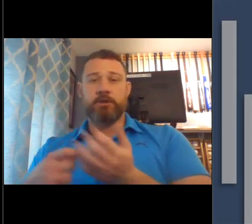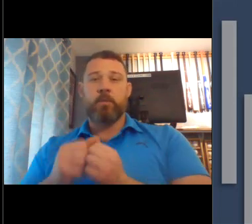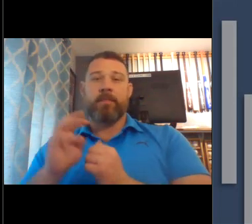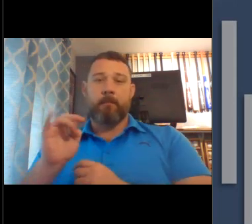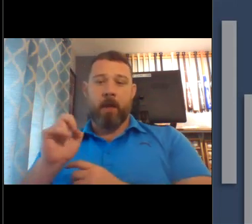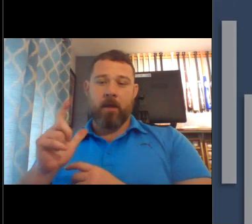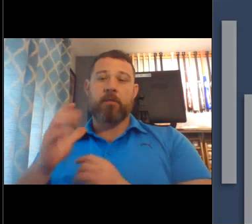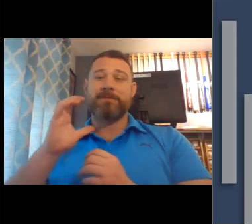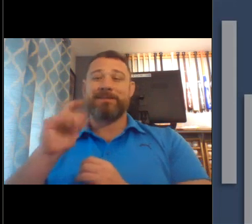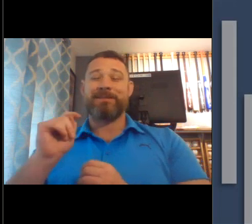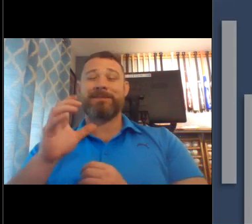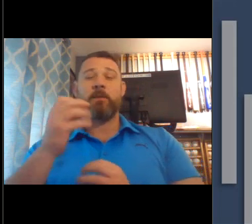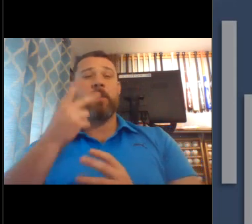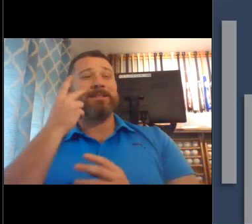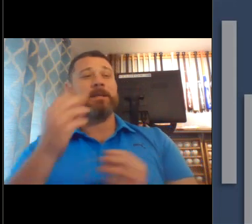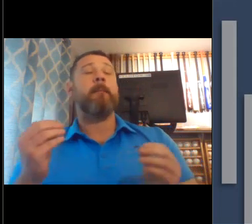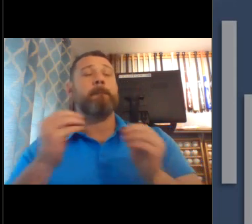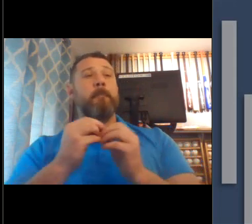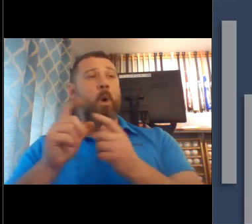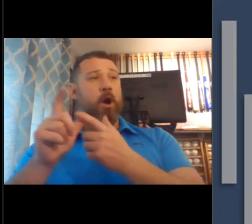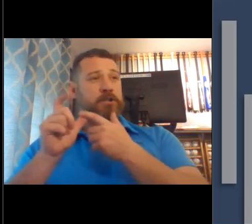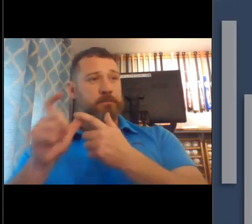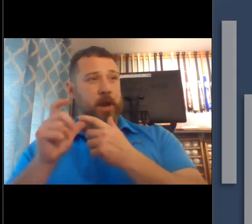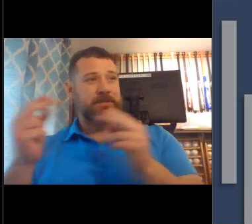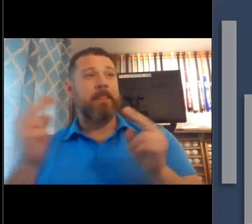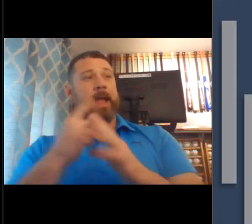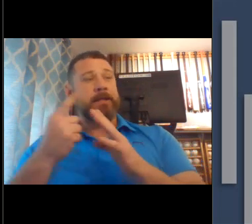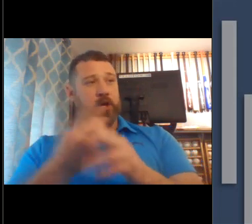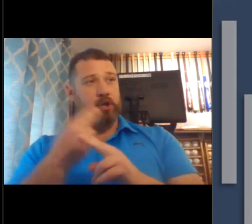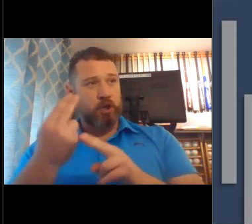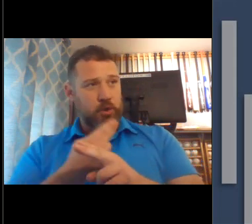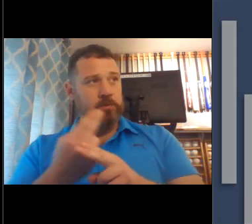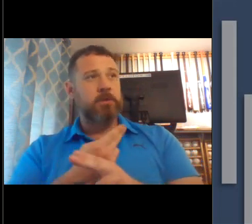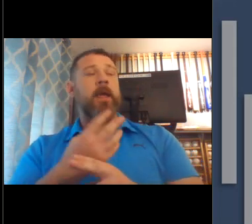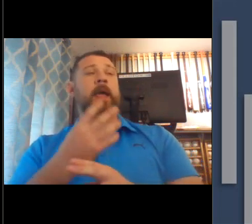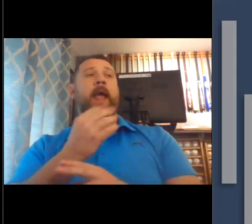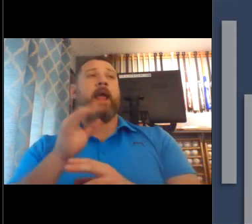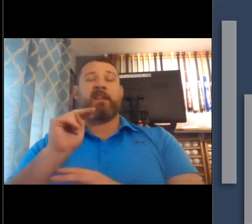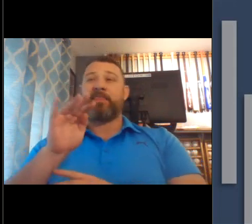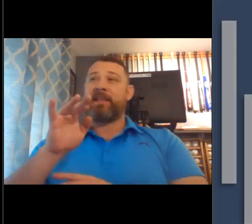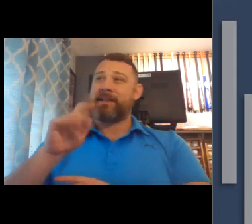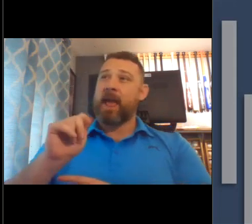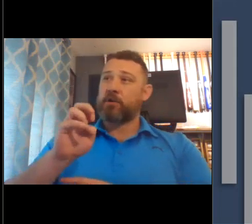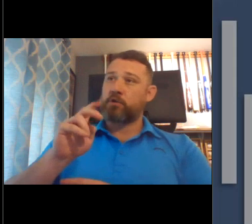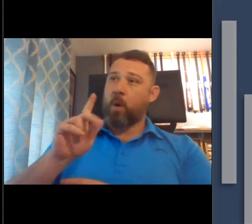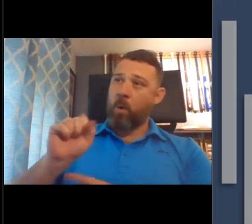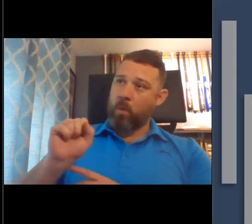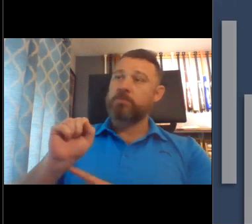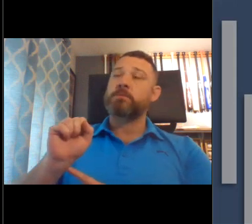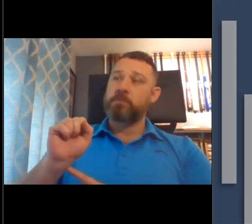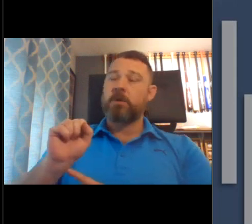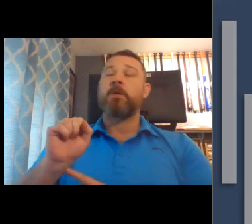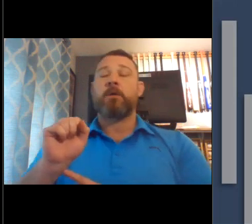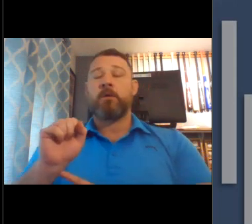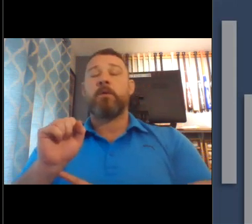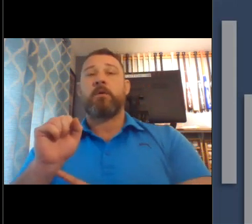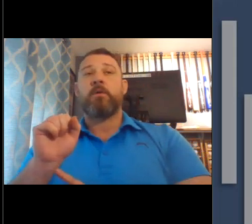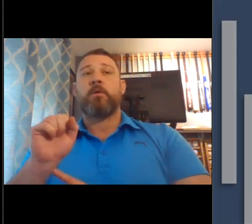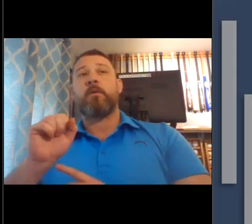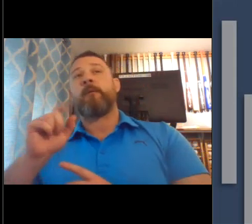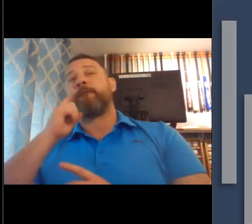see more express lanes getting implemented and those net tolls and others being able to use for